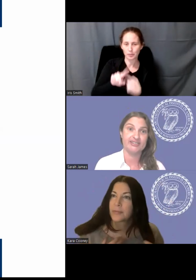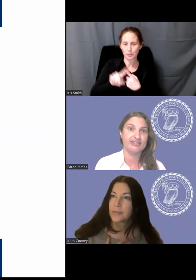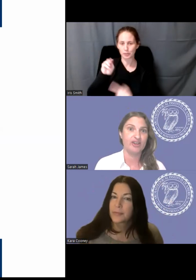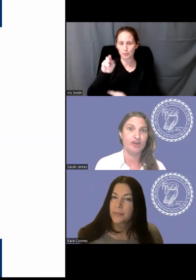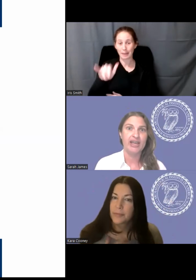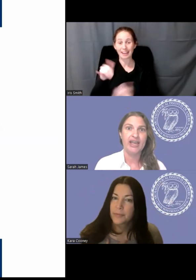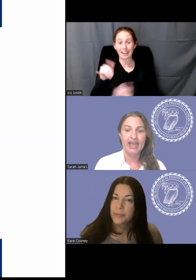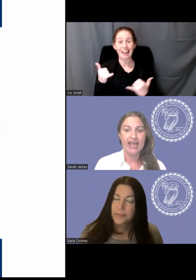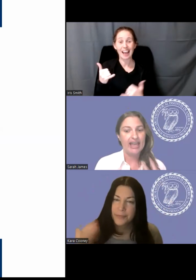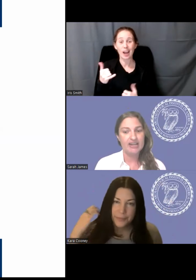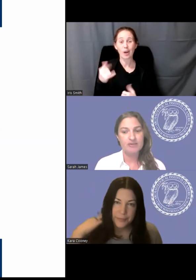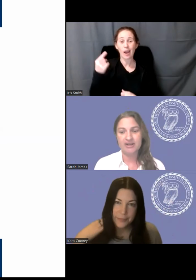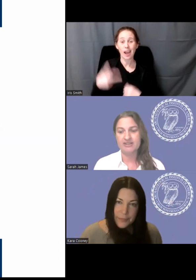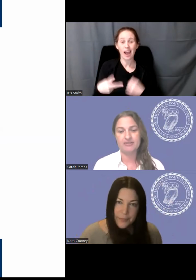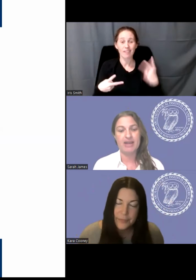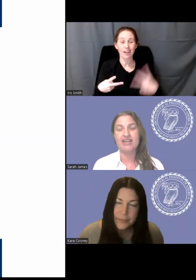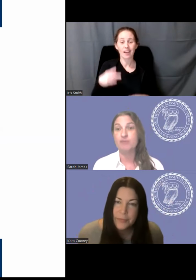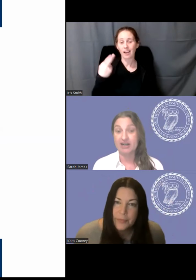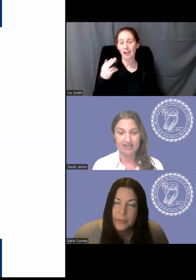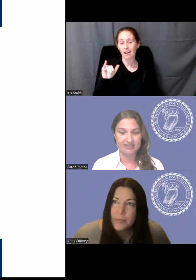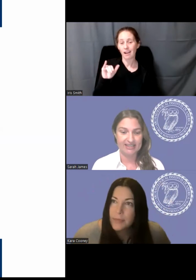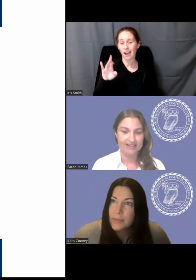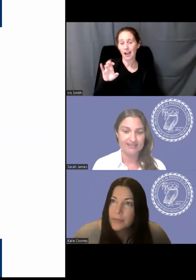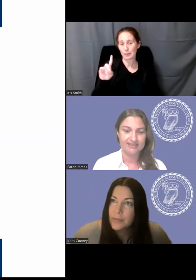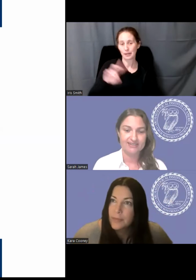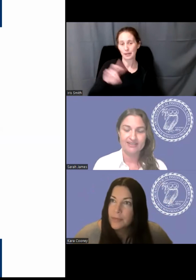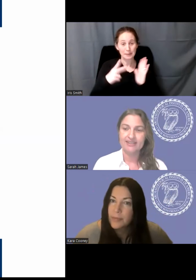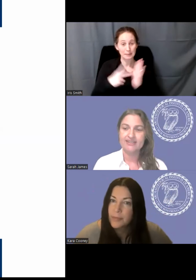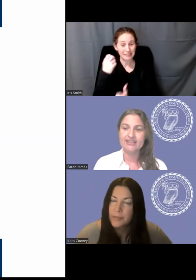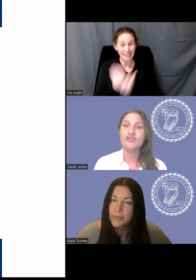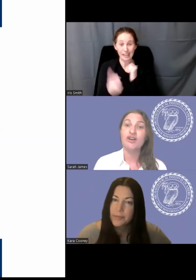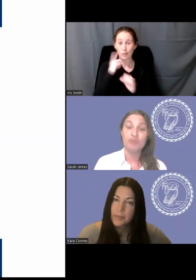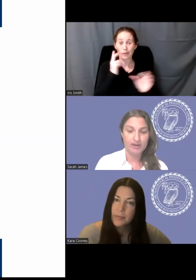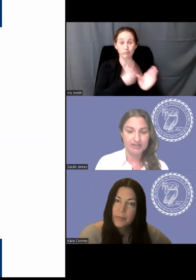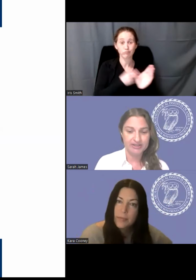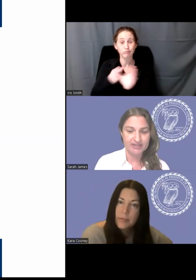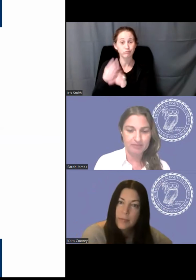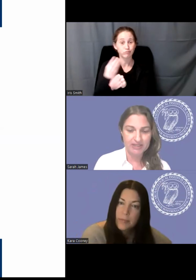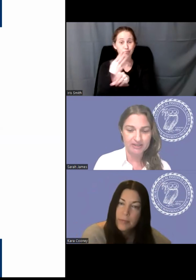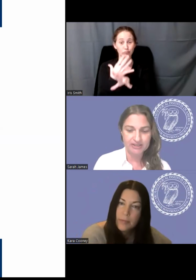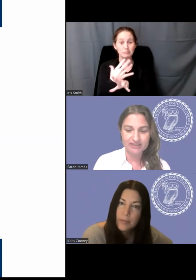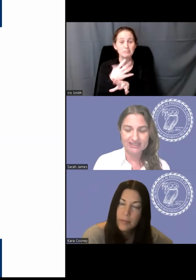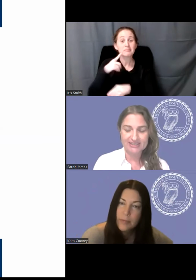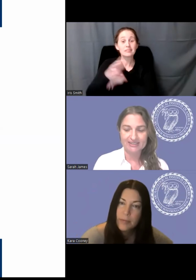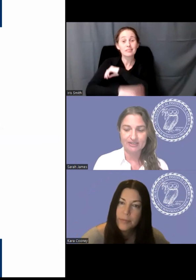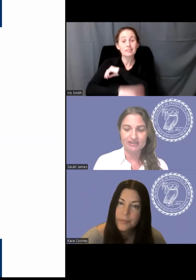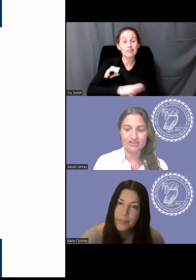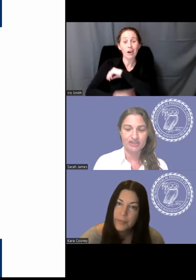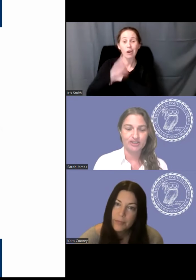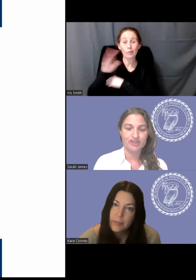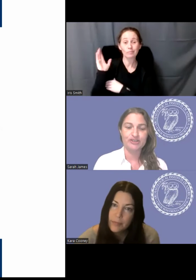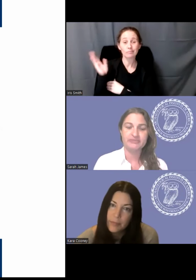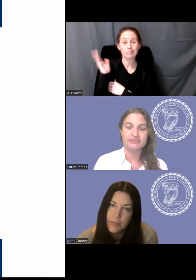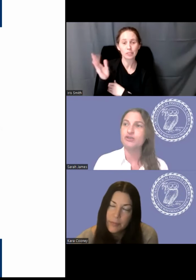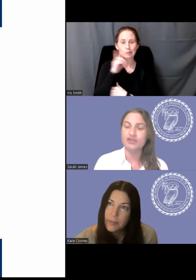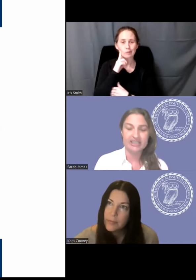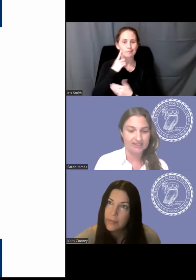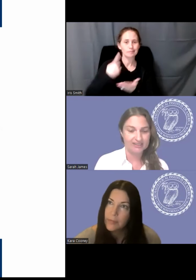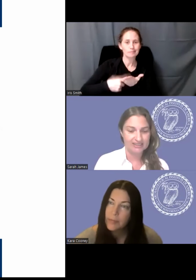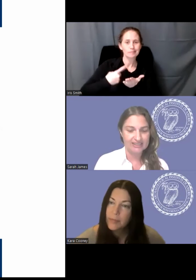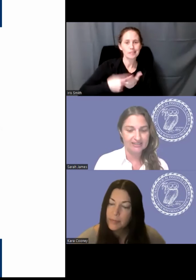hybrid, so anyone from anywhere can attend. This fall, we hosted speakers who discussed the research on tombs